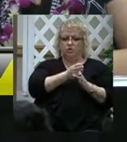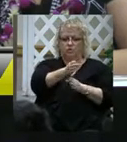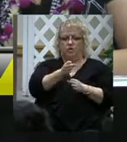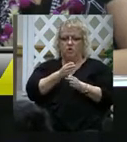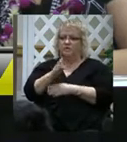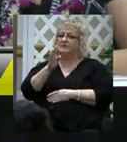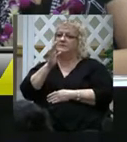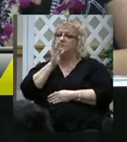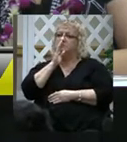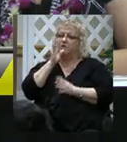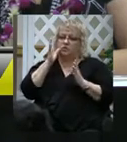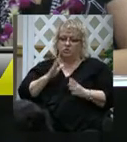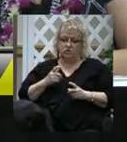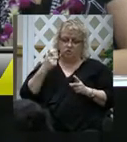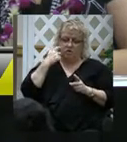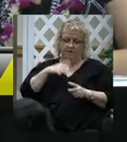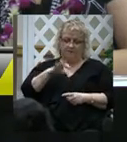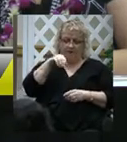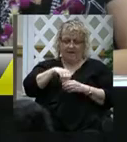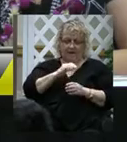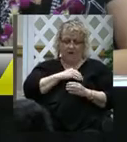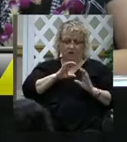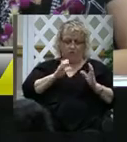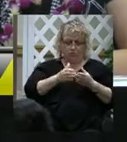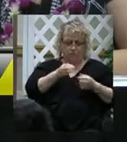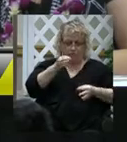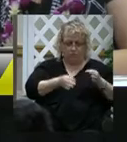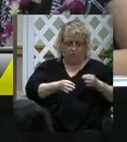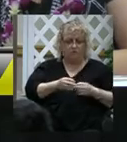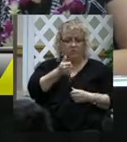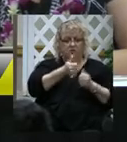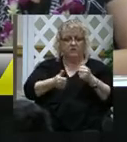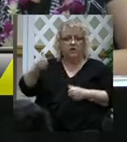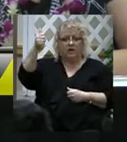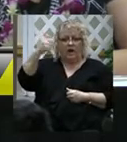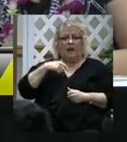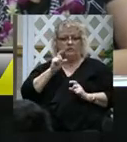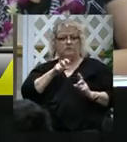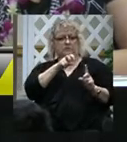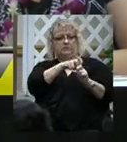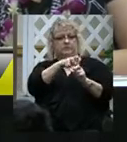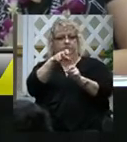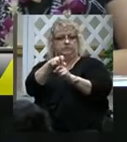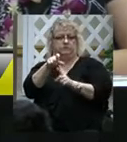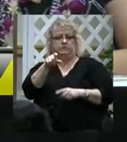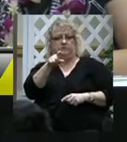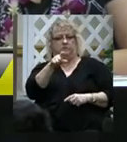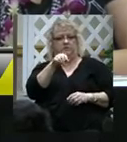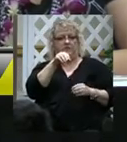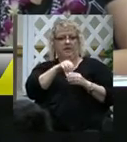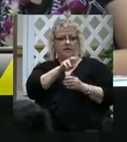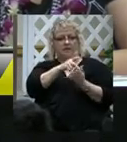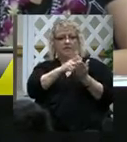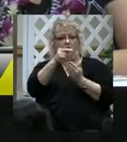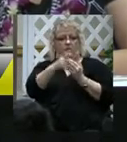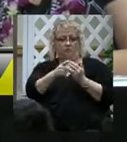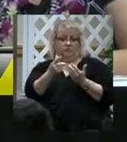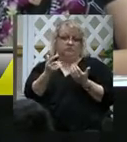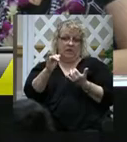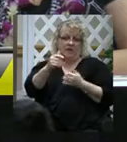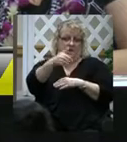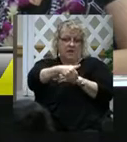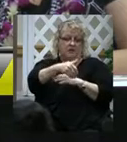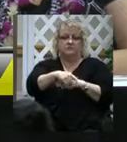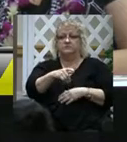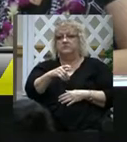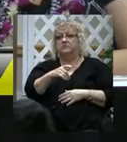found out recently in our Supreme Court building. Well, guess who am I going to try to get into the program, right? Yes.